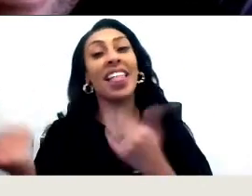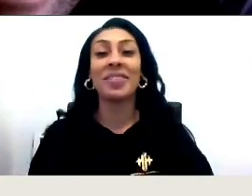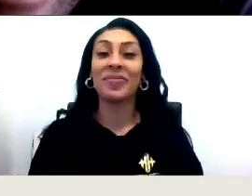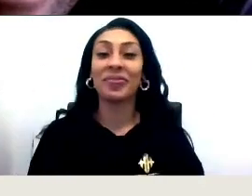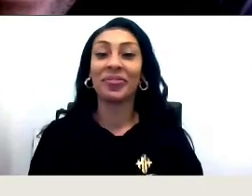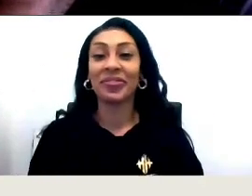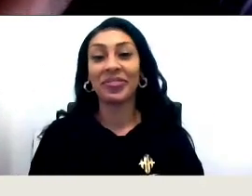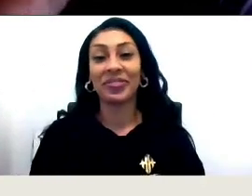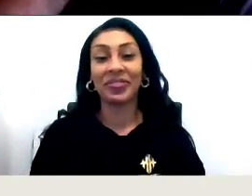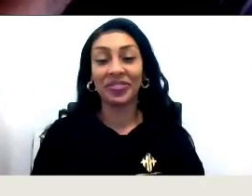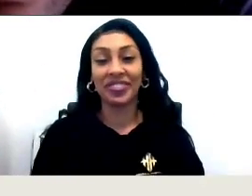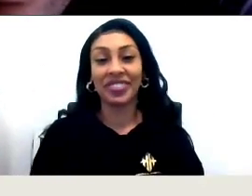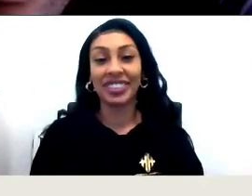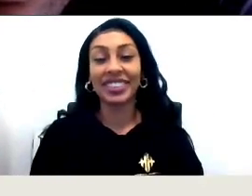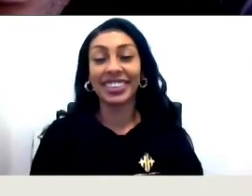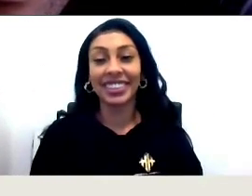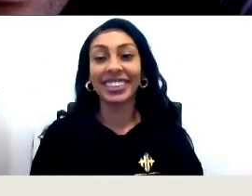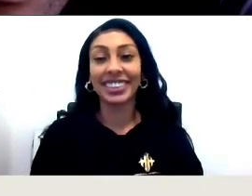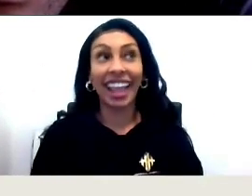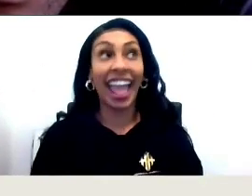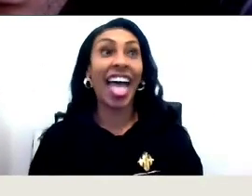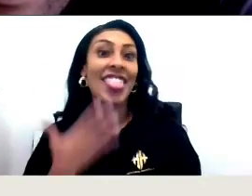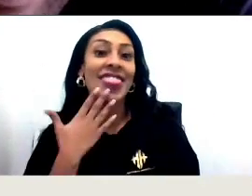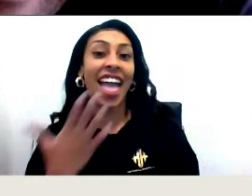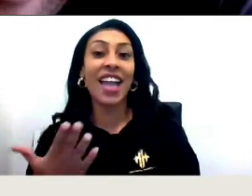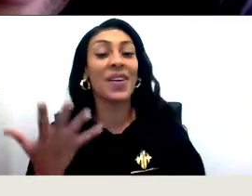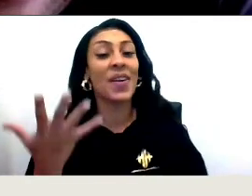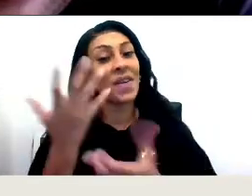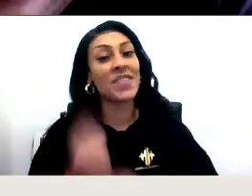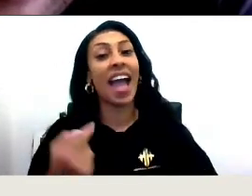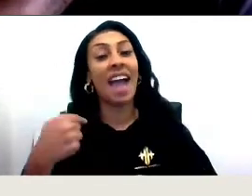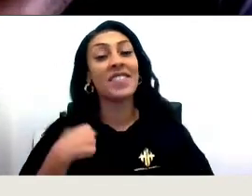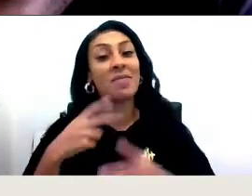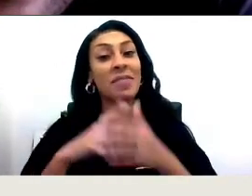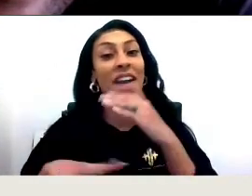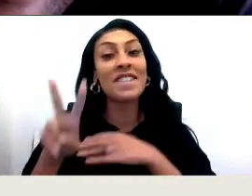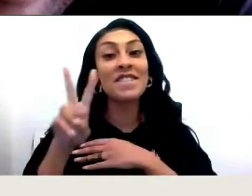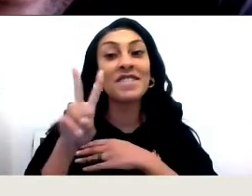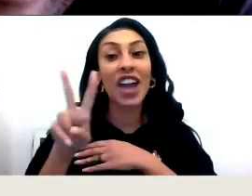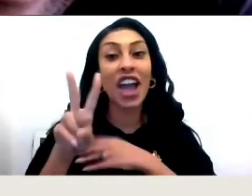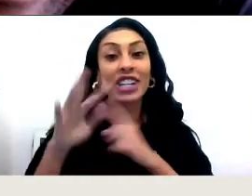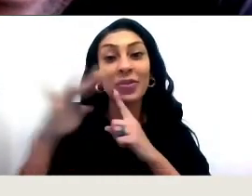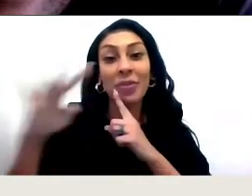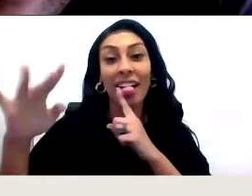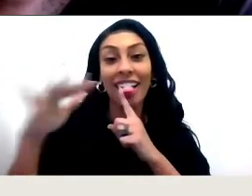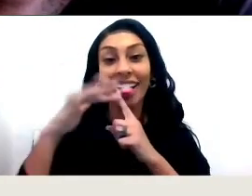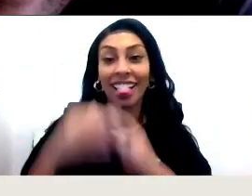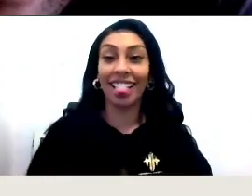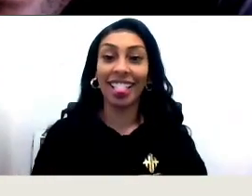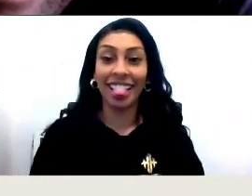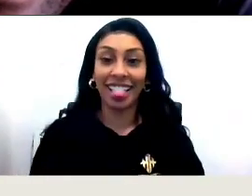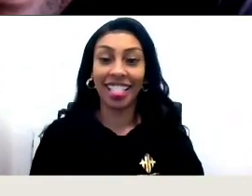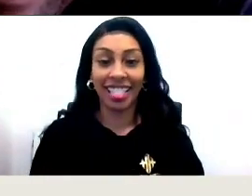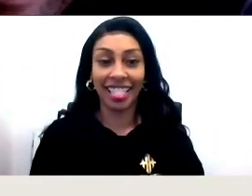Thank you very much. Thanks for having me virtually. This is lovely. This is an